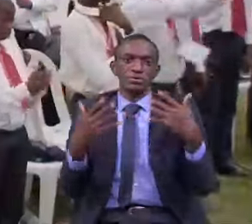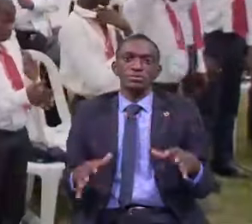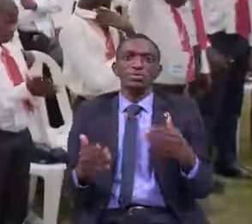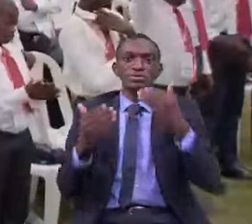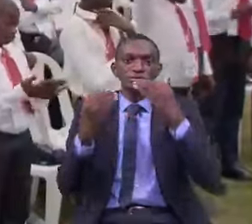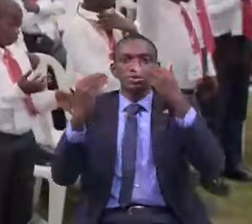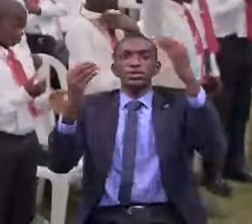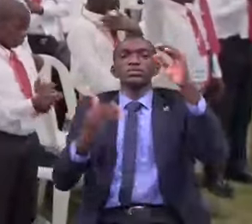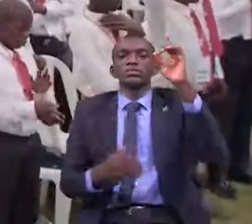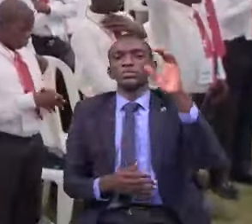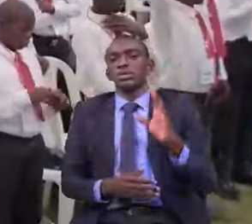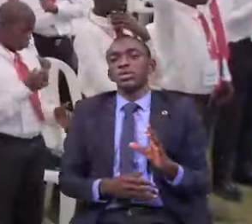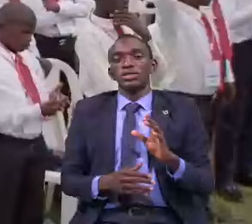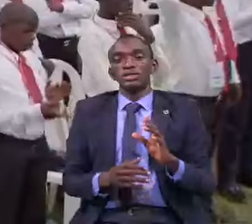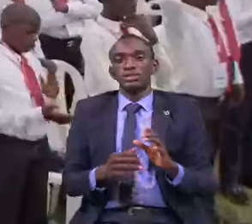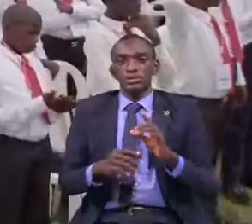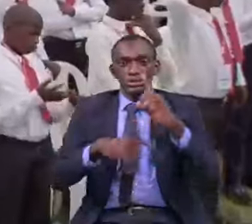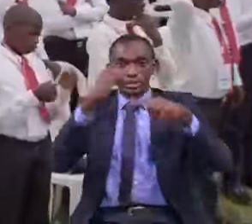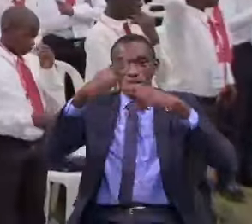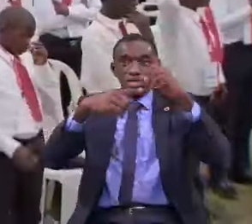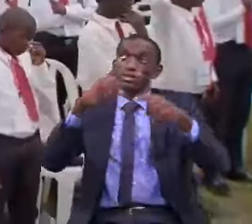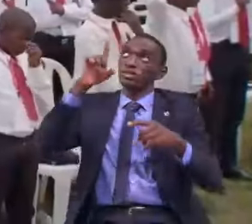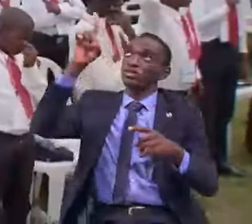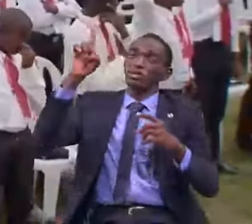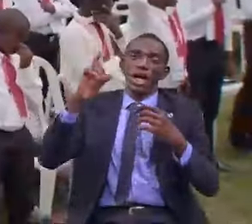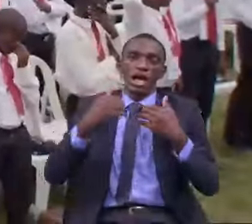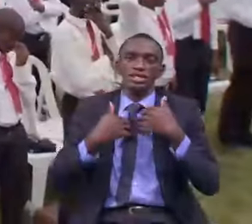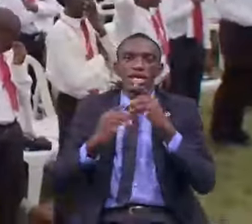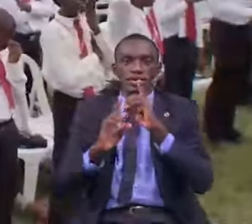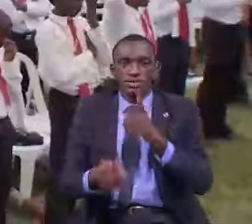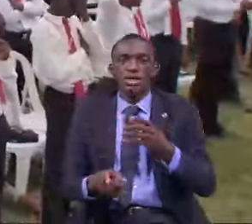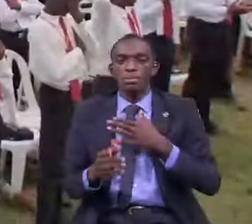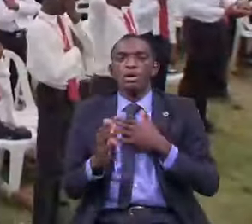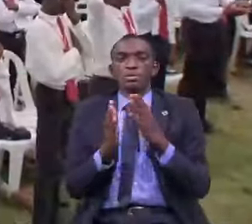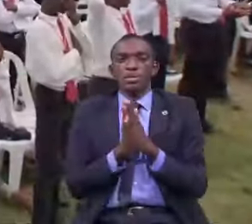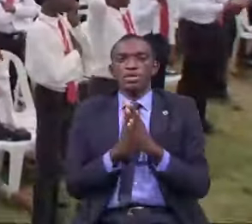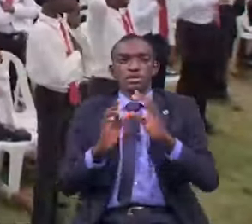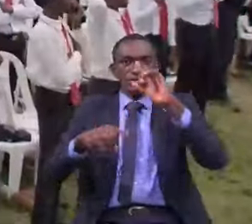He has answered my prayer. He has answered my prayer.